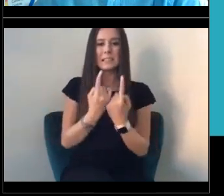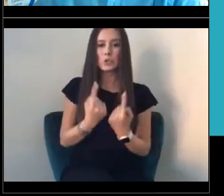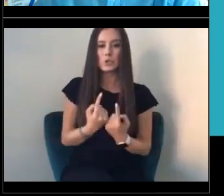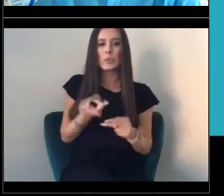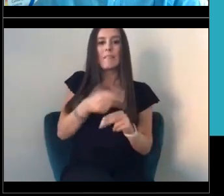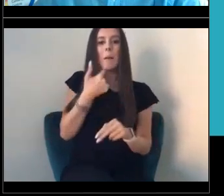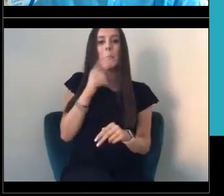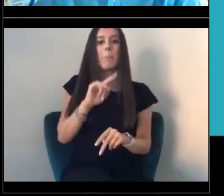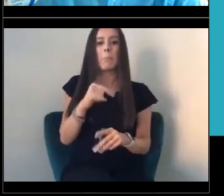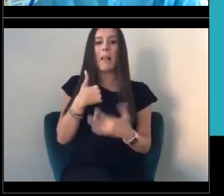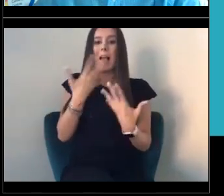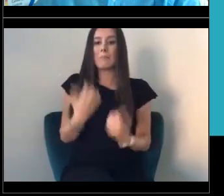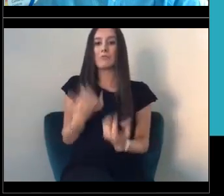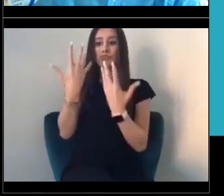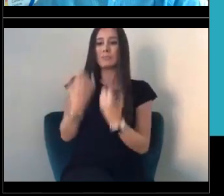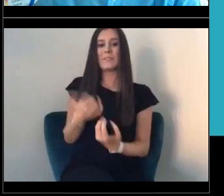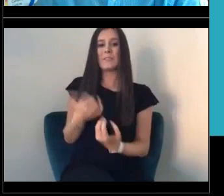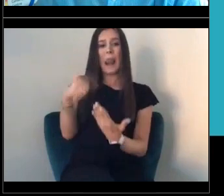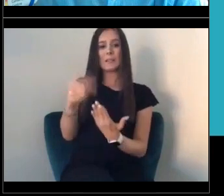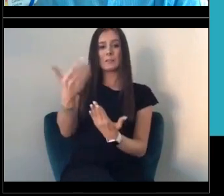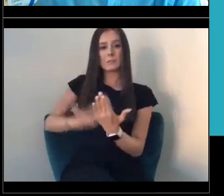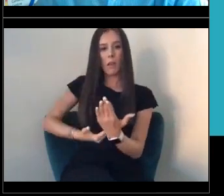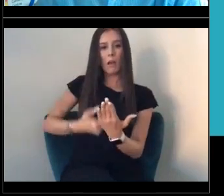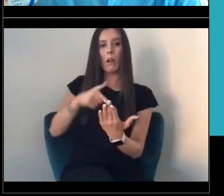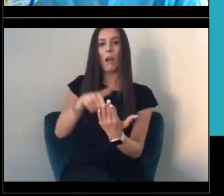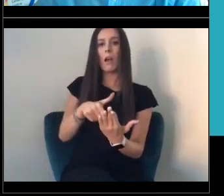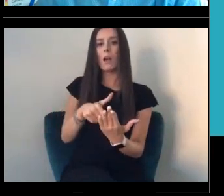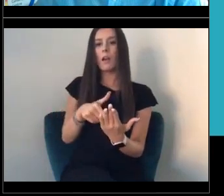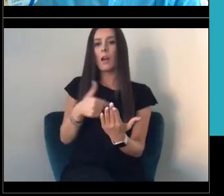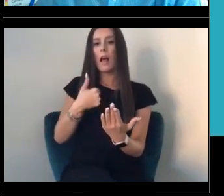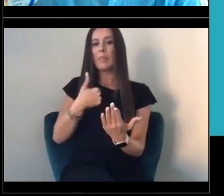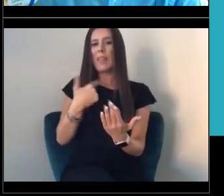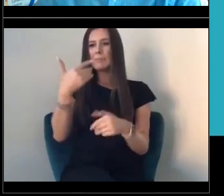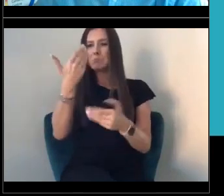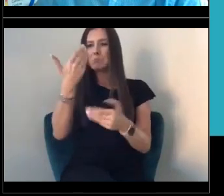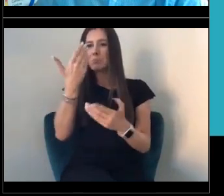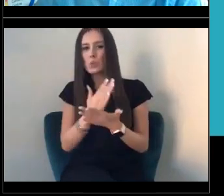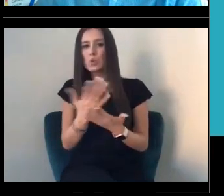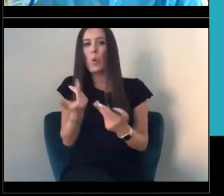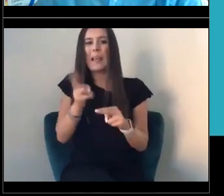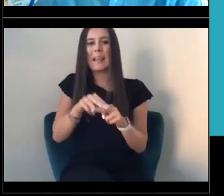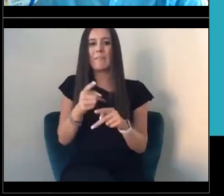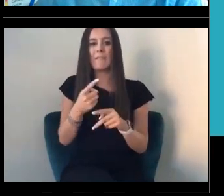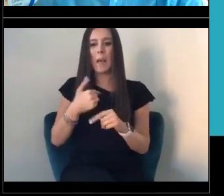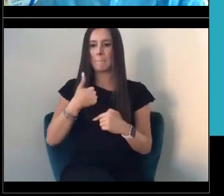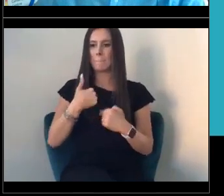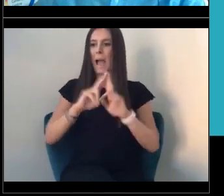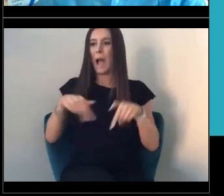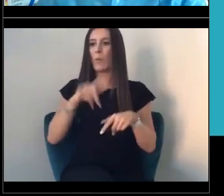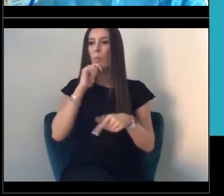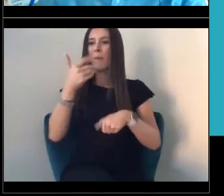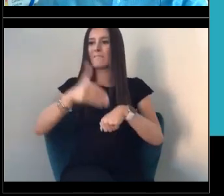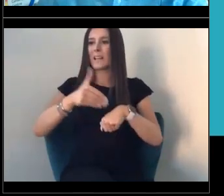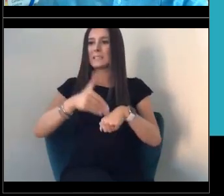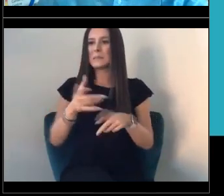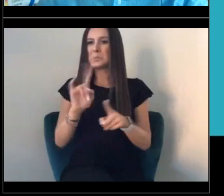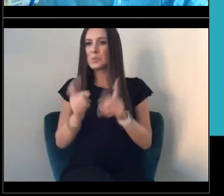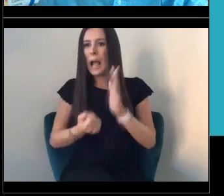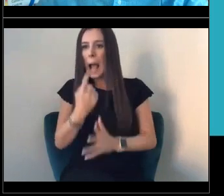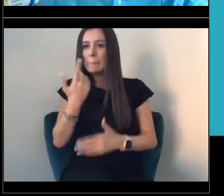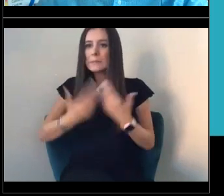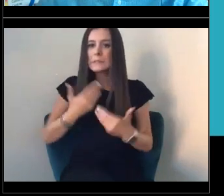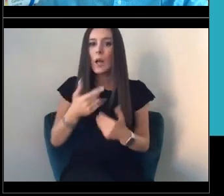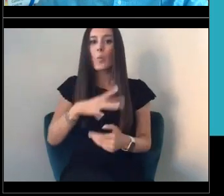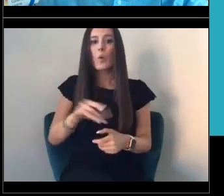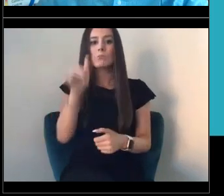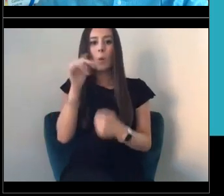had correspondence from us, and they've got some queries about how their land or property might be affected. For obvious reasons, we